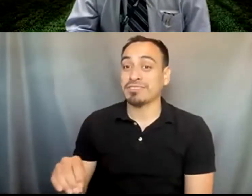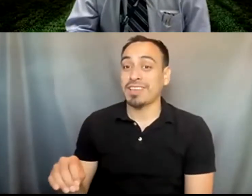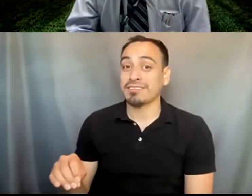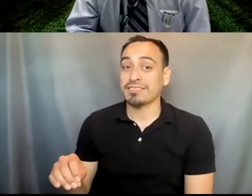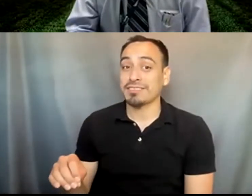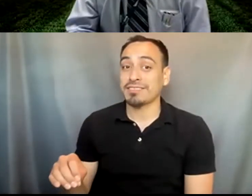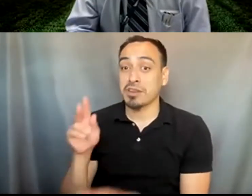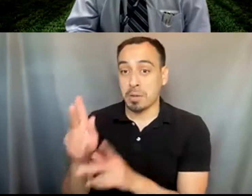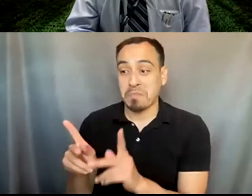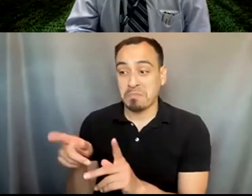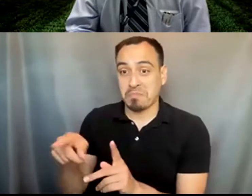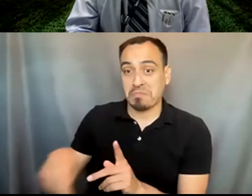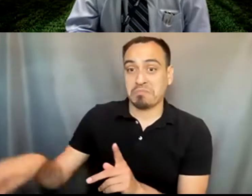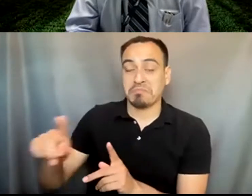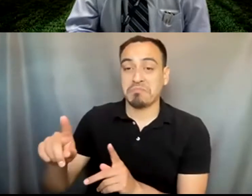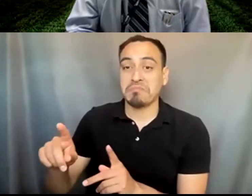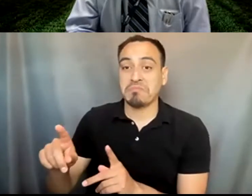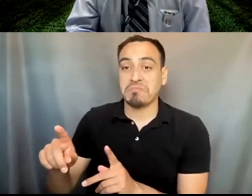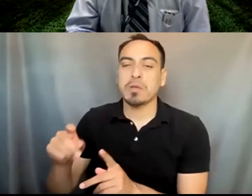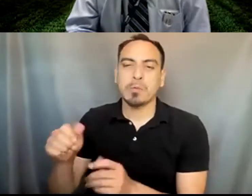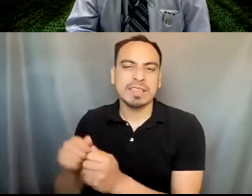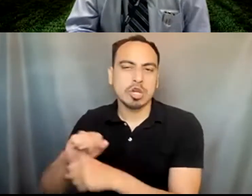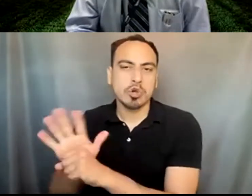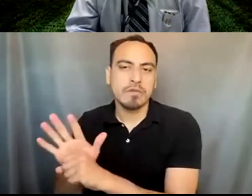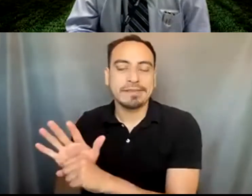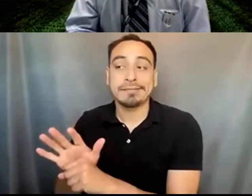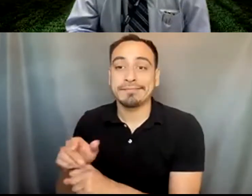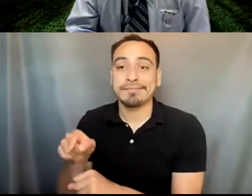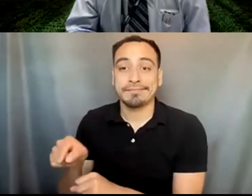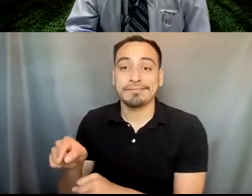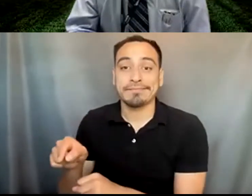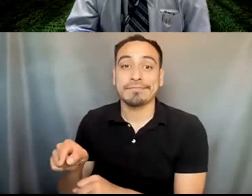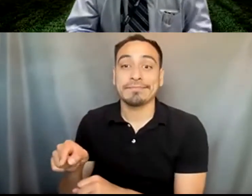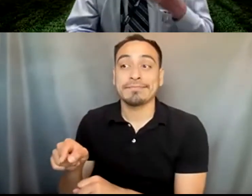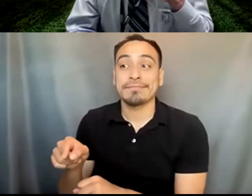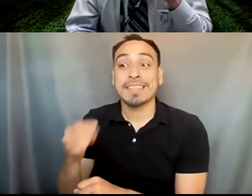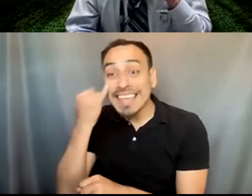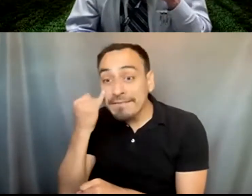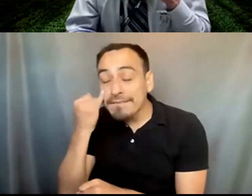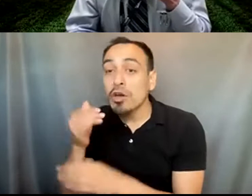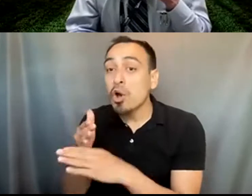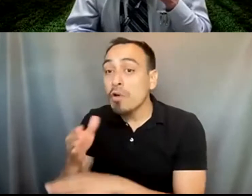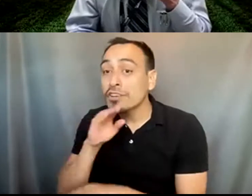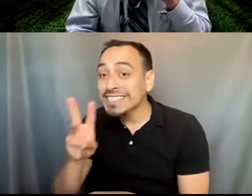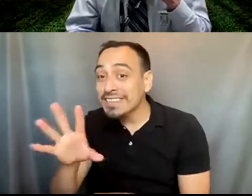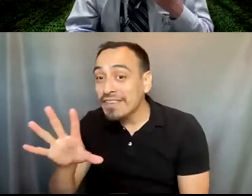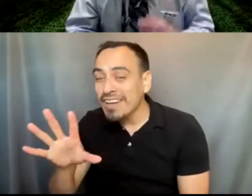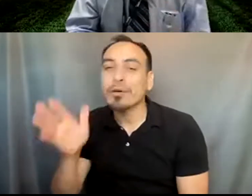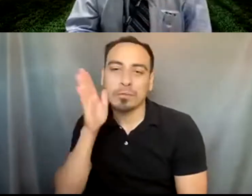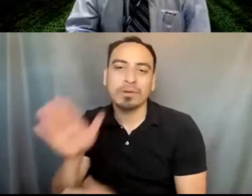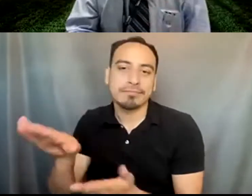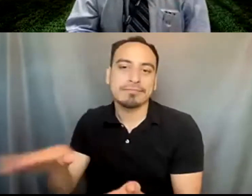people who get COVID-19 that will, if they're over the age of 65, will end up dying. So that's